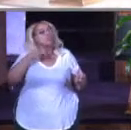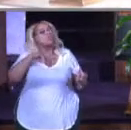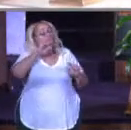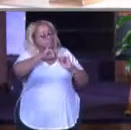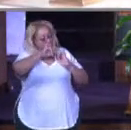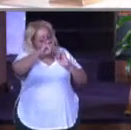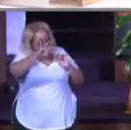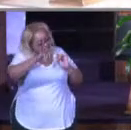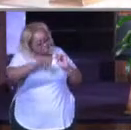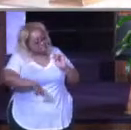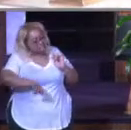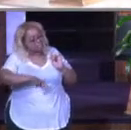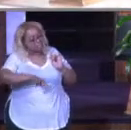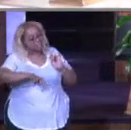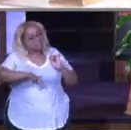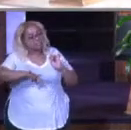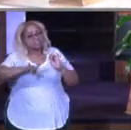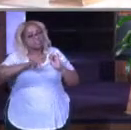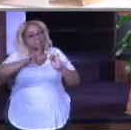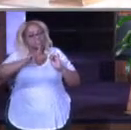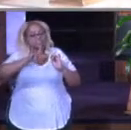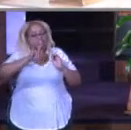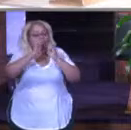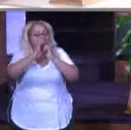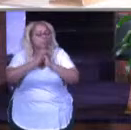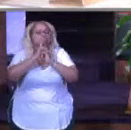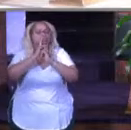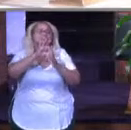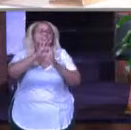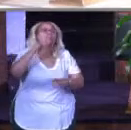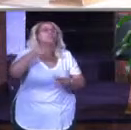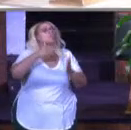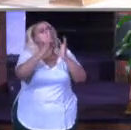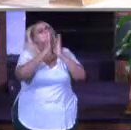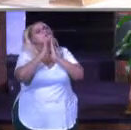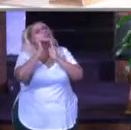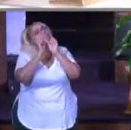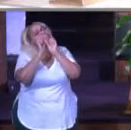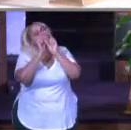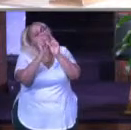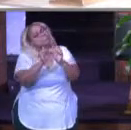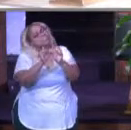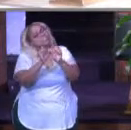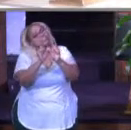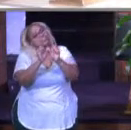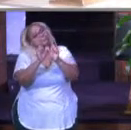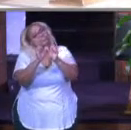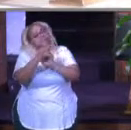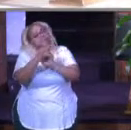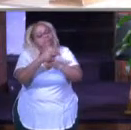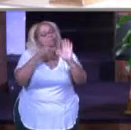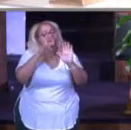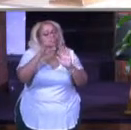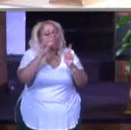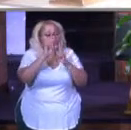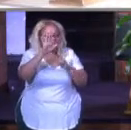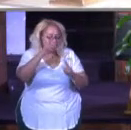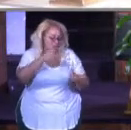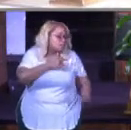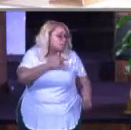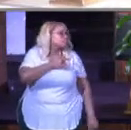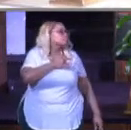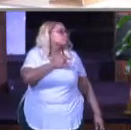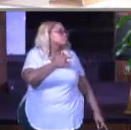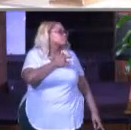for those who remain and are tarrying in your spirit, God, we pray that you would continue to seal this word in their hearts.